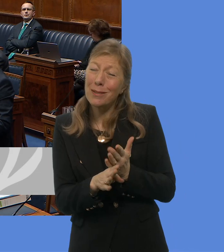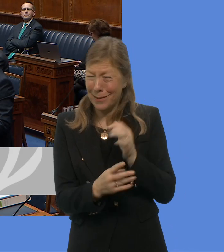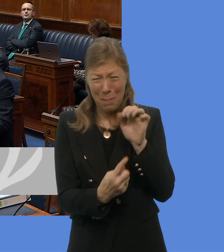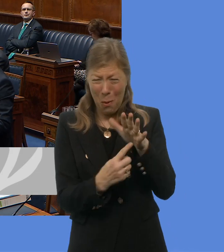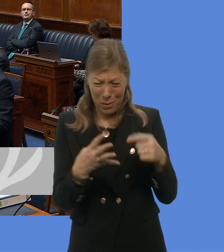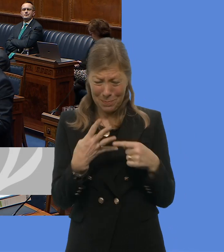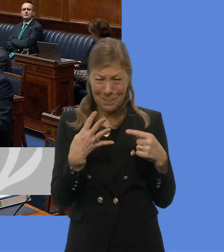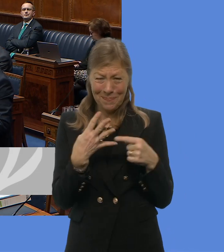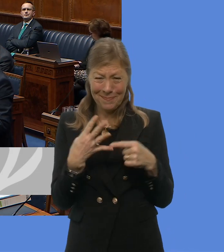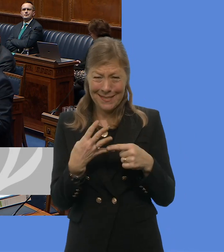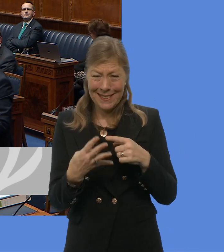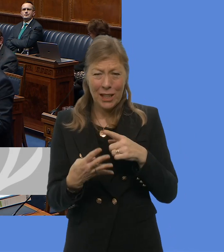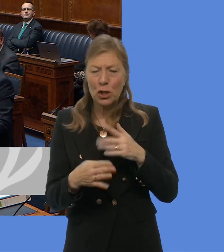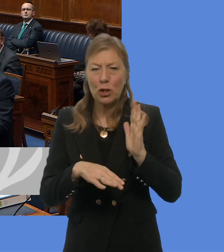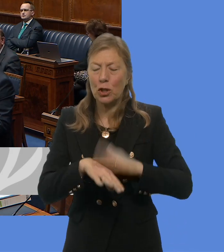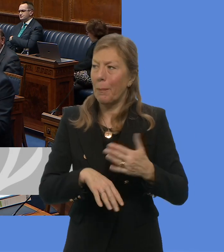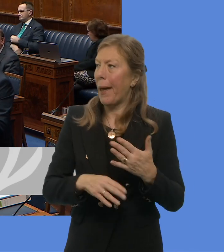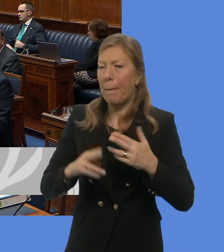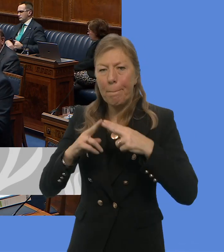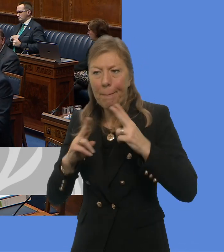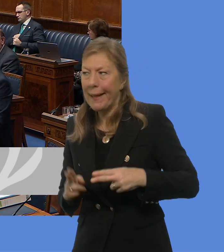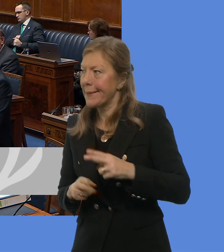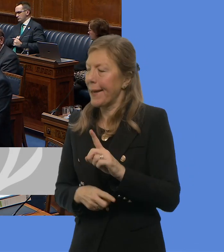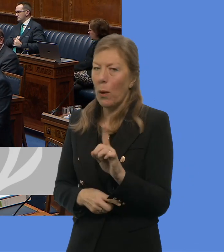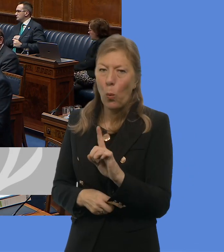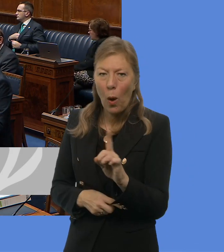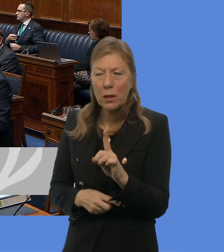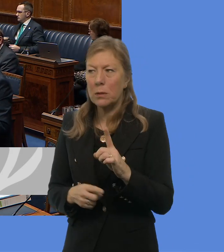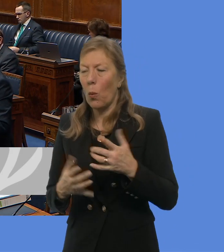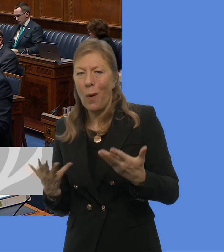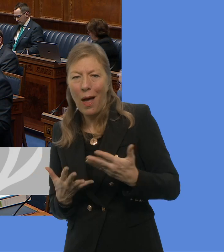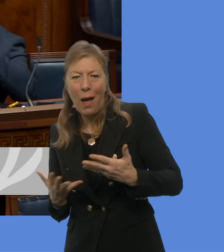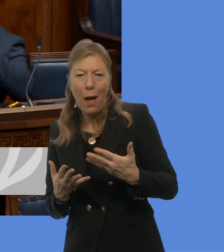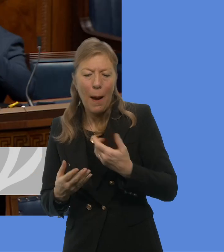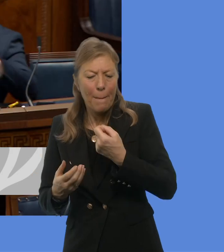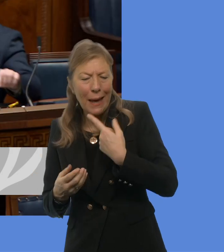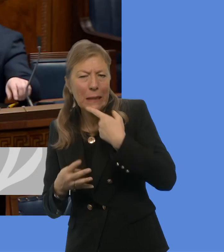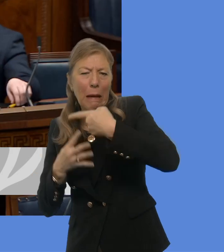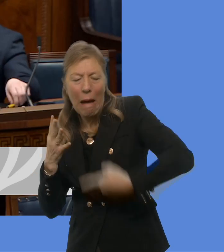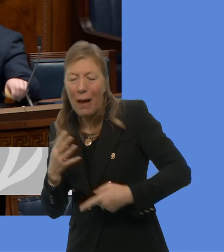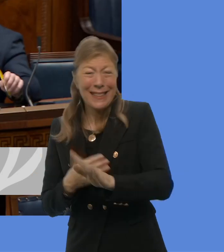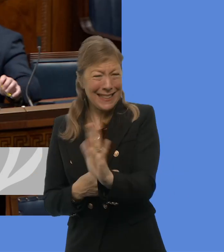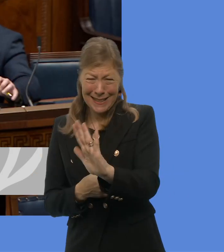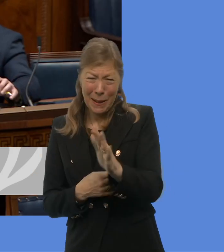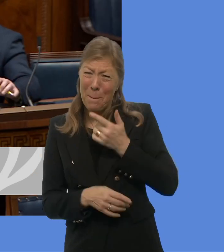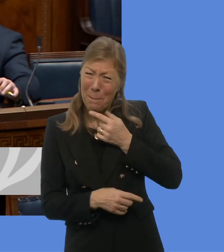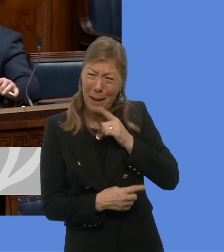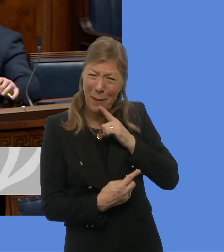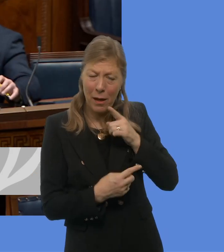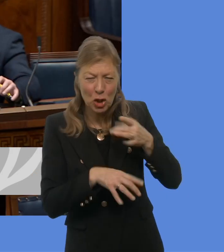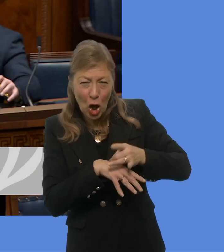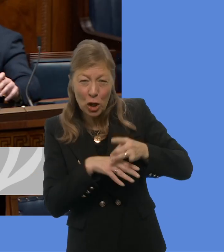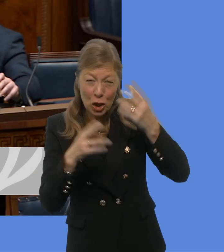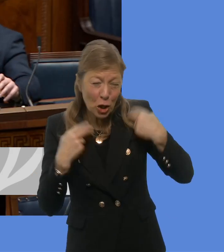matter what buildings or what capacity in terms of equipment or what range of medicines you have. And given the timescales, it was not